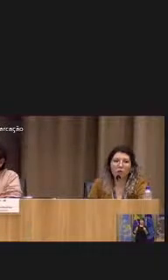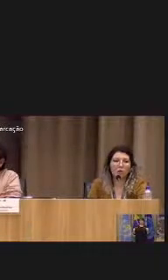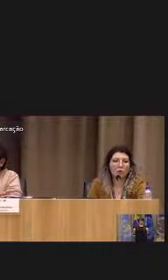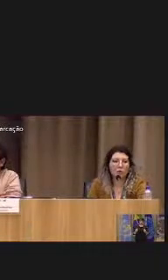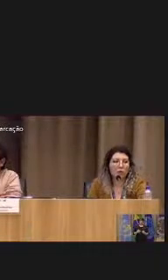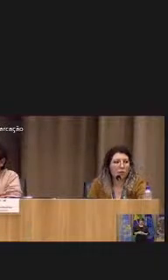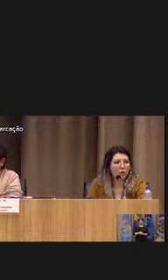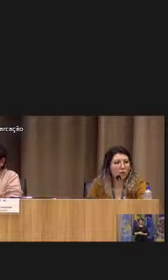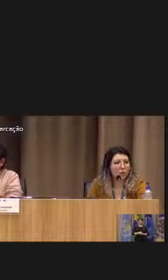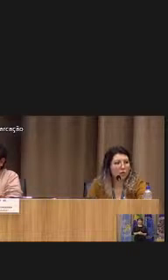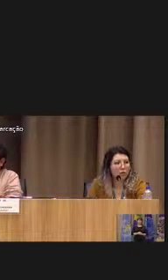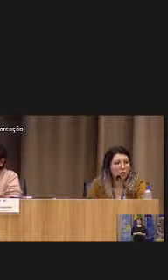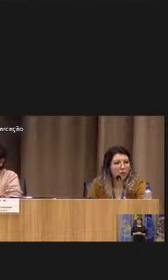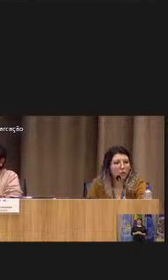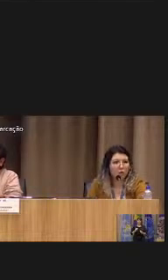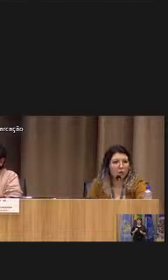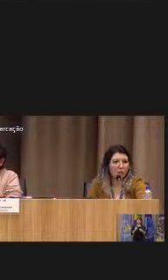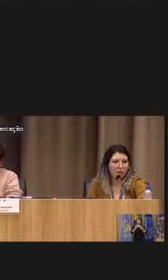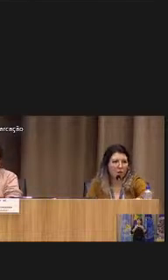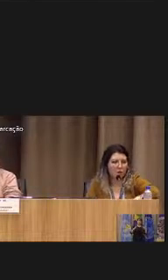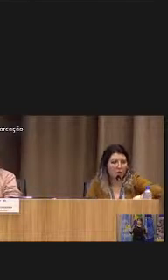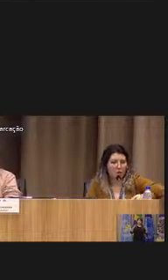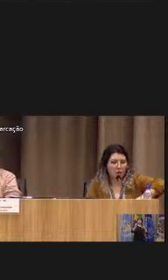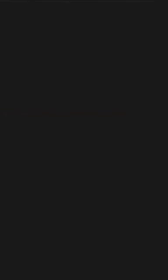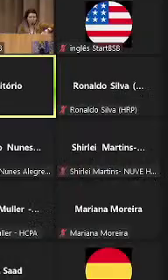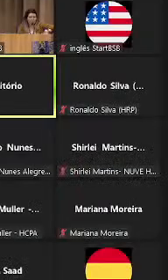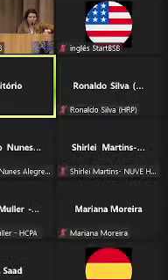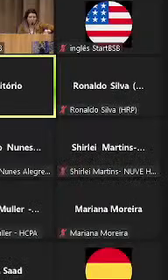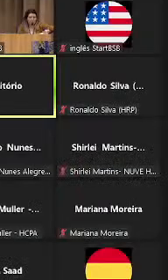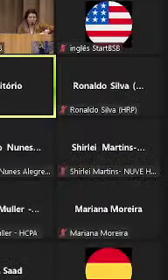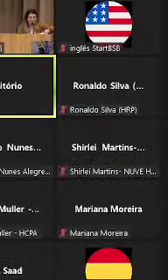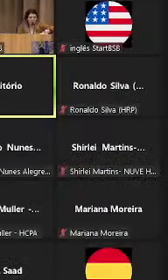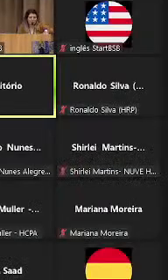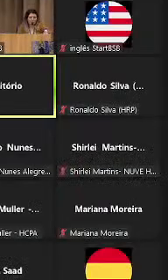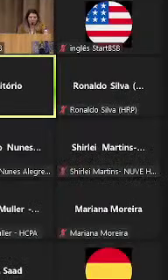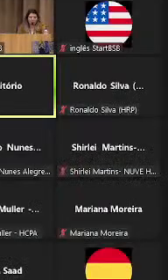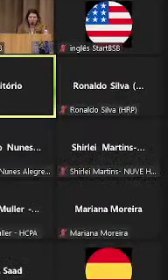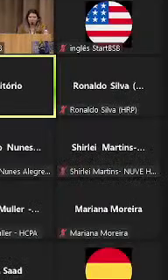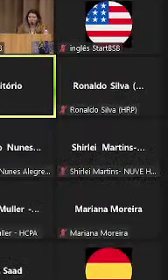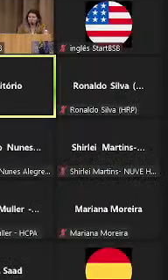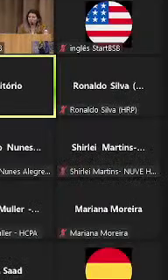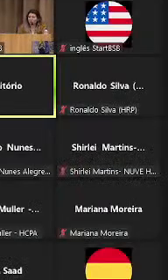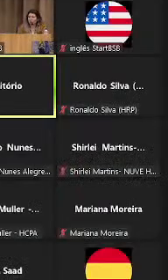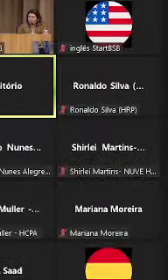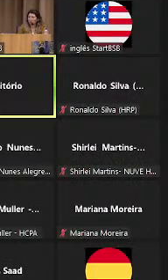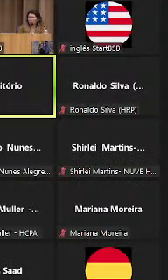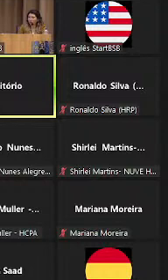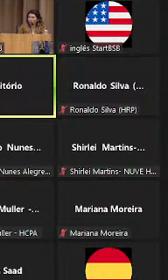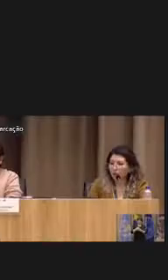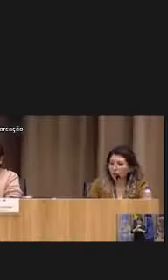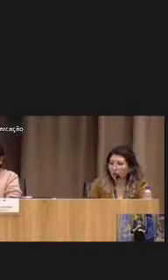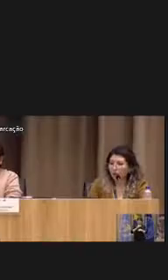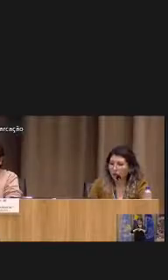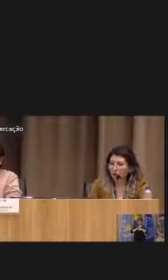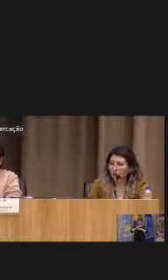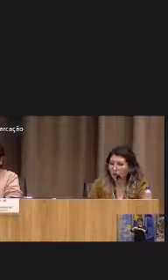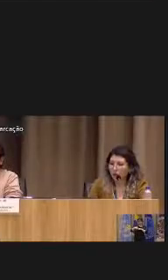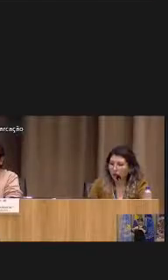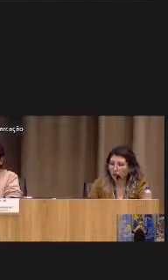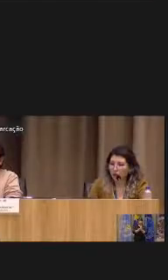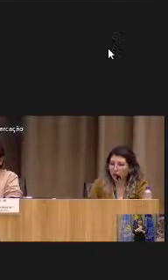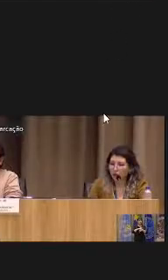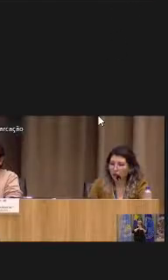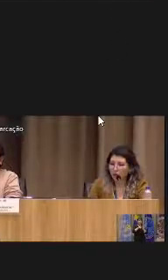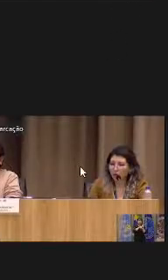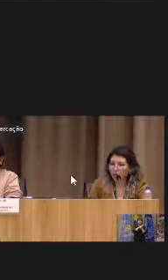support of Colombia that allow us to open the clinical platform to the main core.